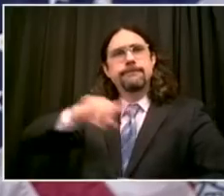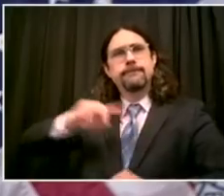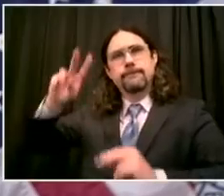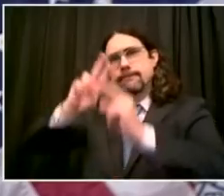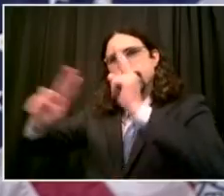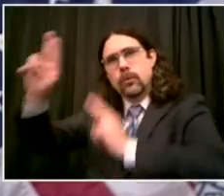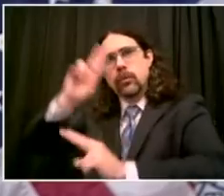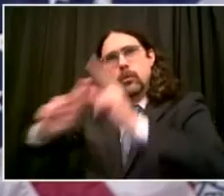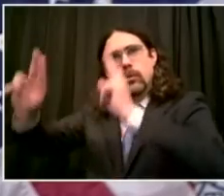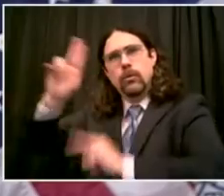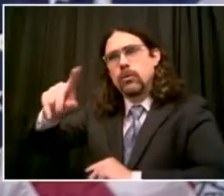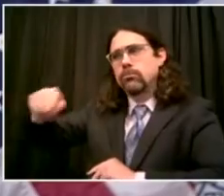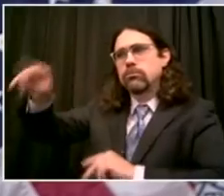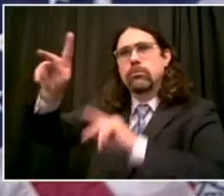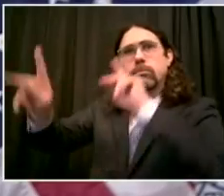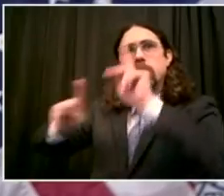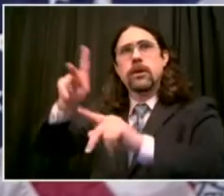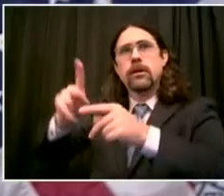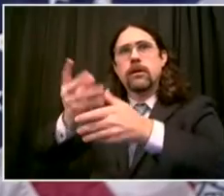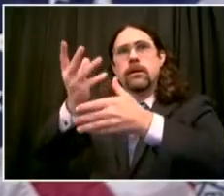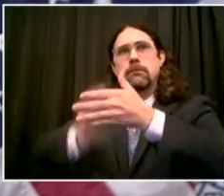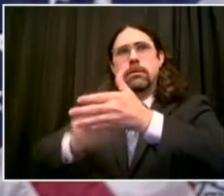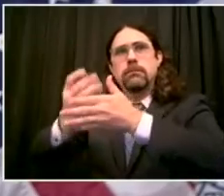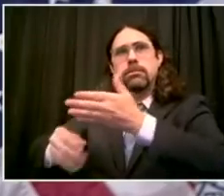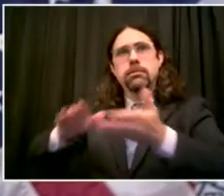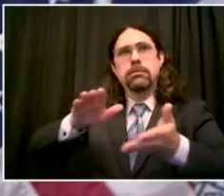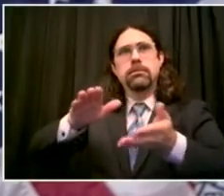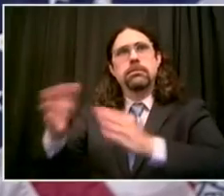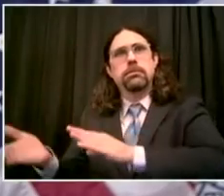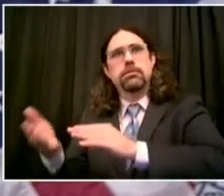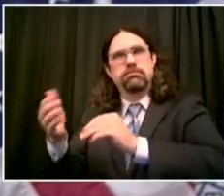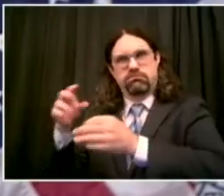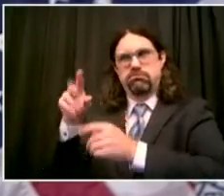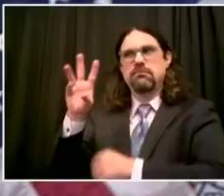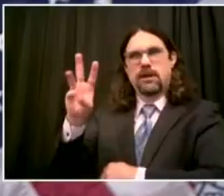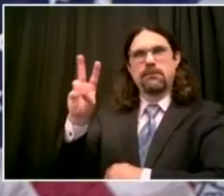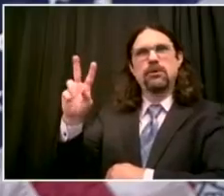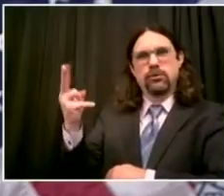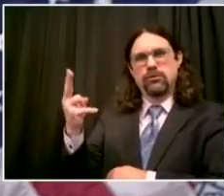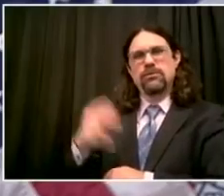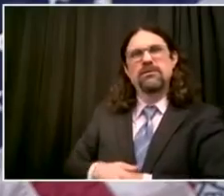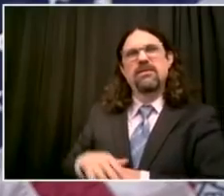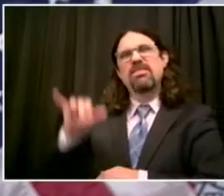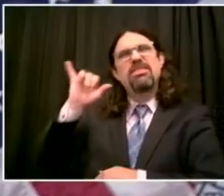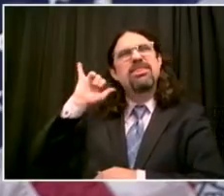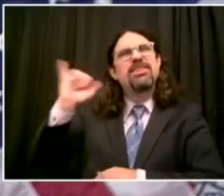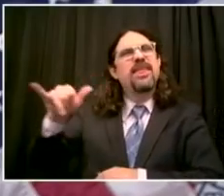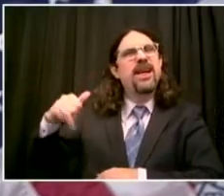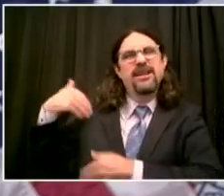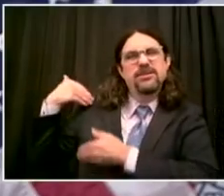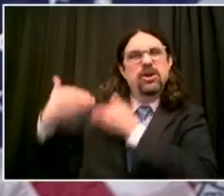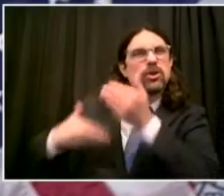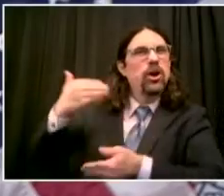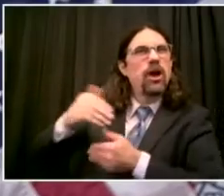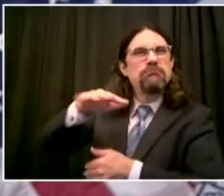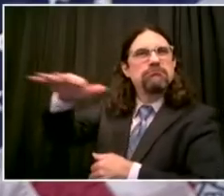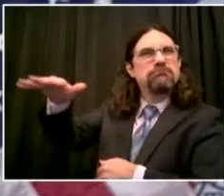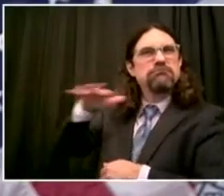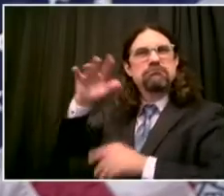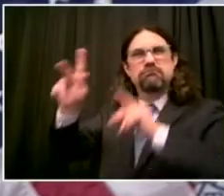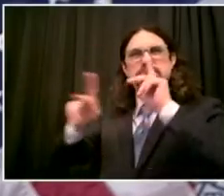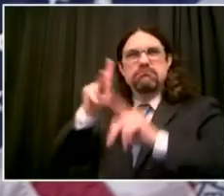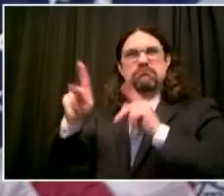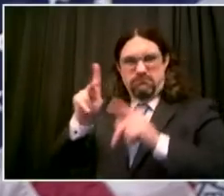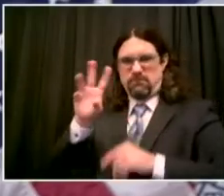is something very special to me and Shirlane because our parents were part of that greatest generation. And we stood there, we